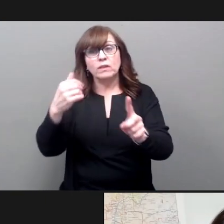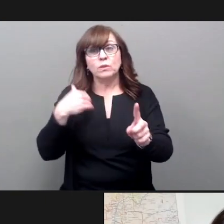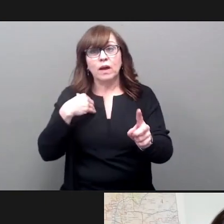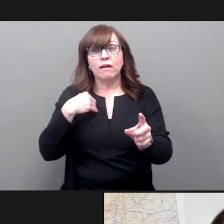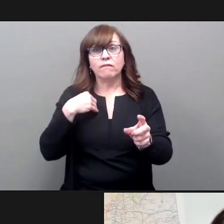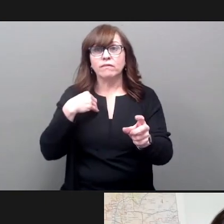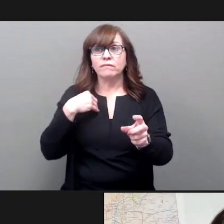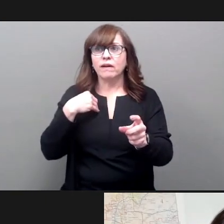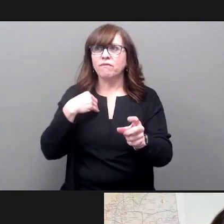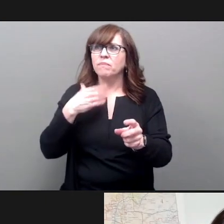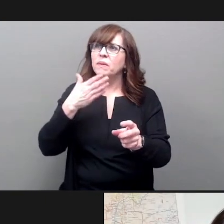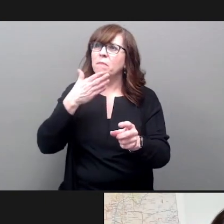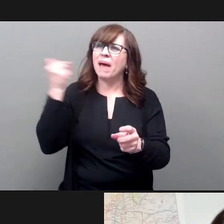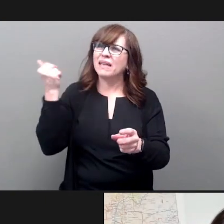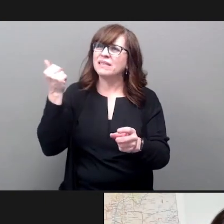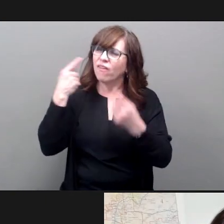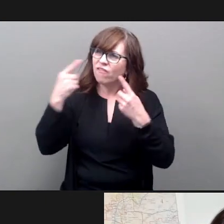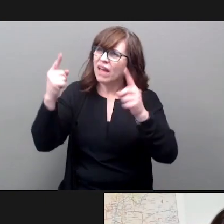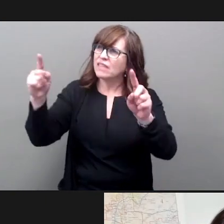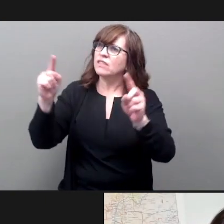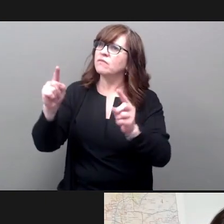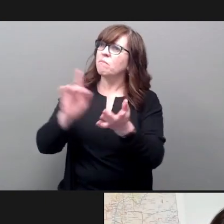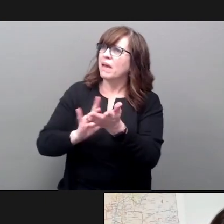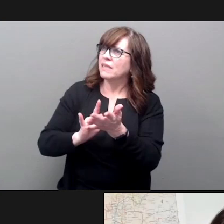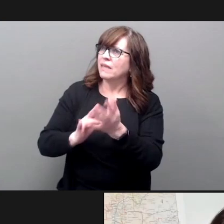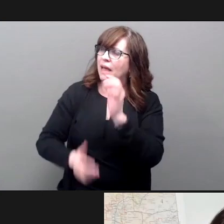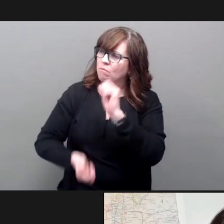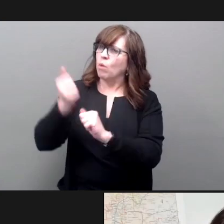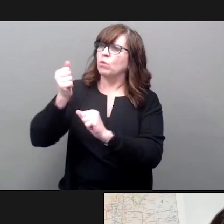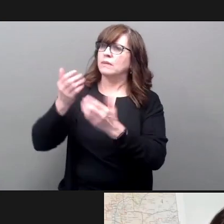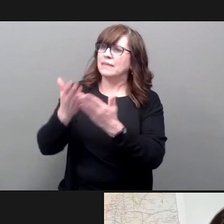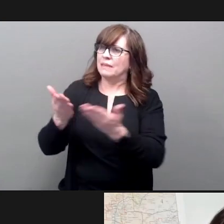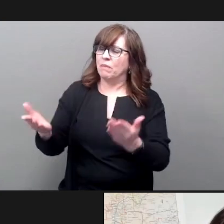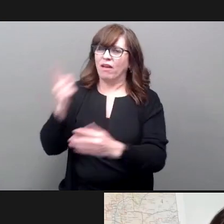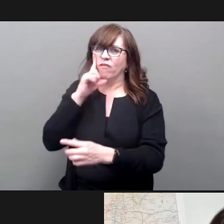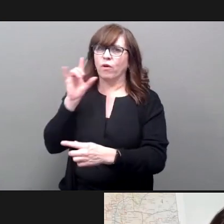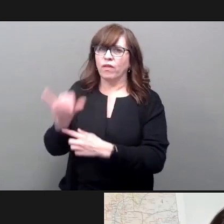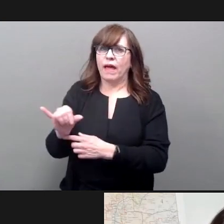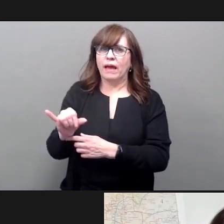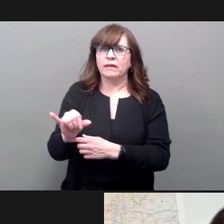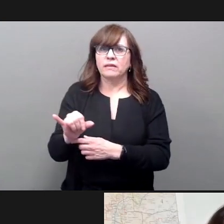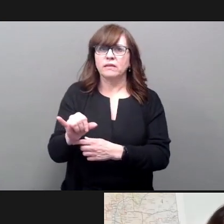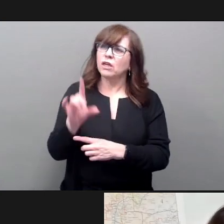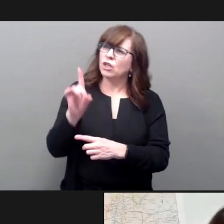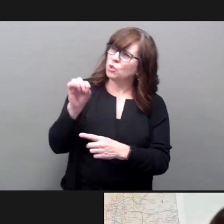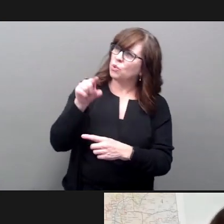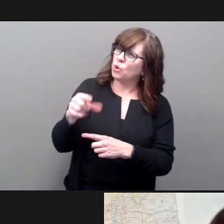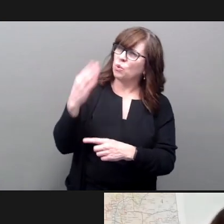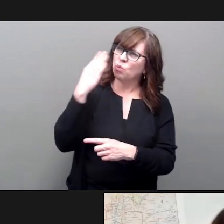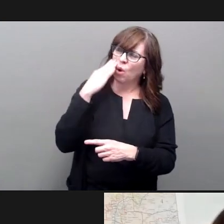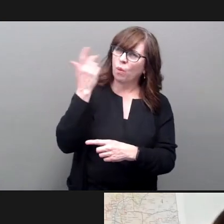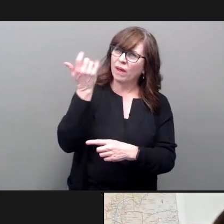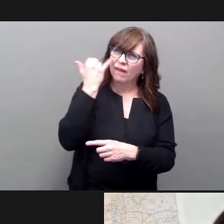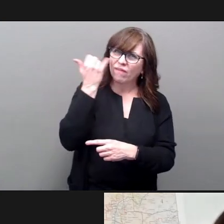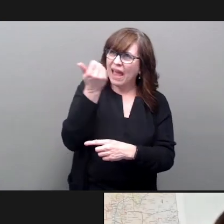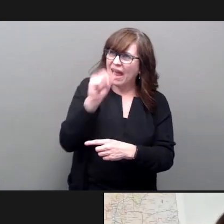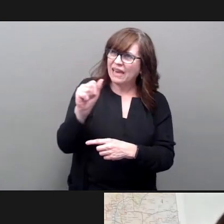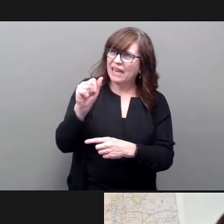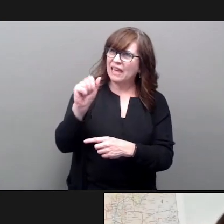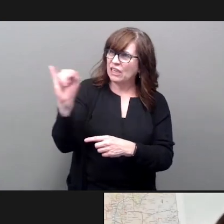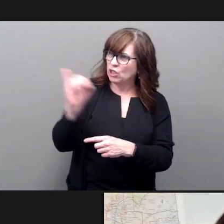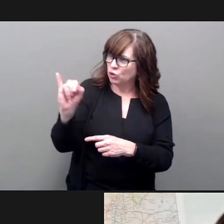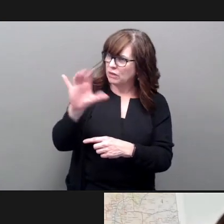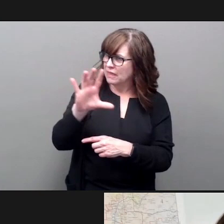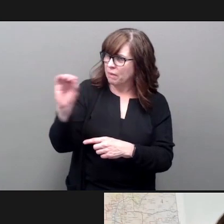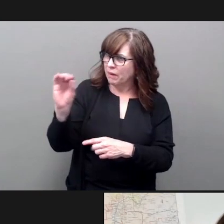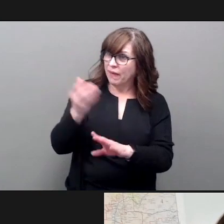effective drugs. And then, but if you know of an insurance company that's requiring prior auth, could you just put that in the chat? Because